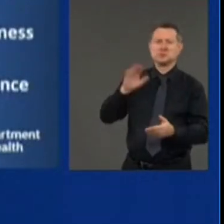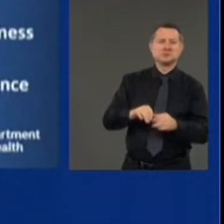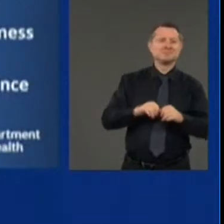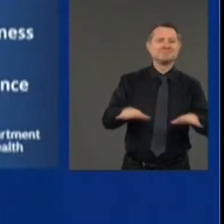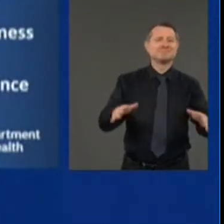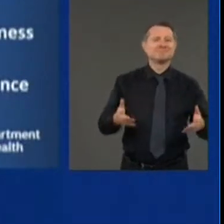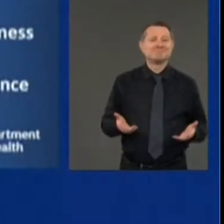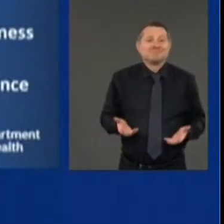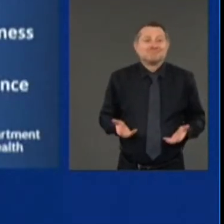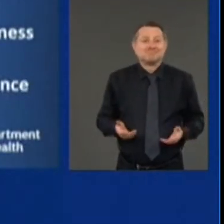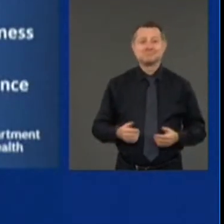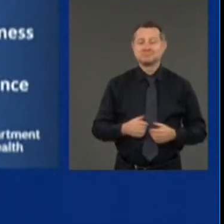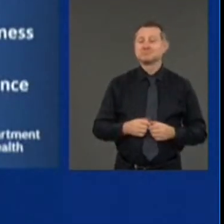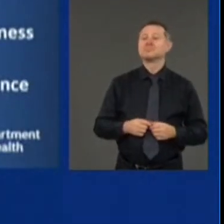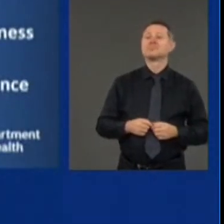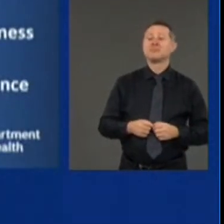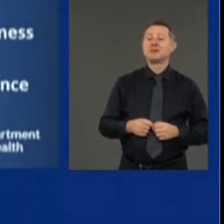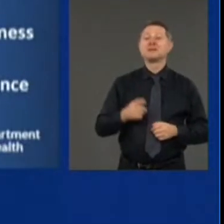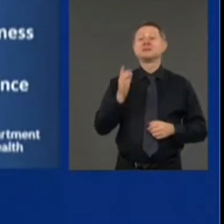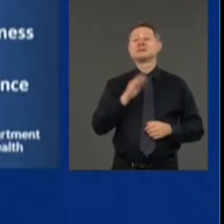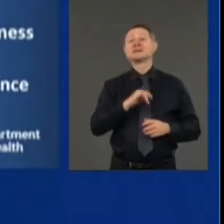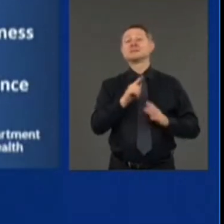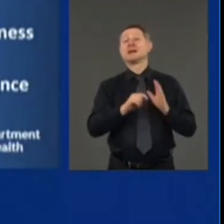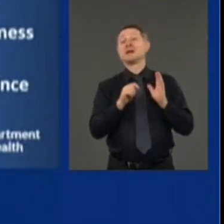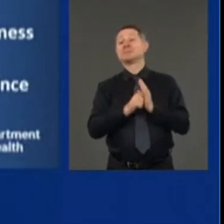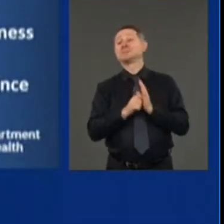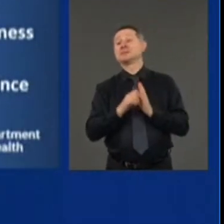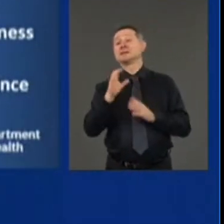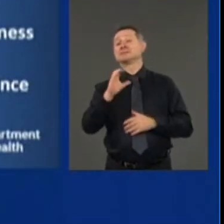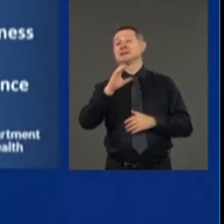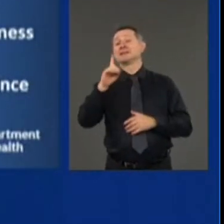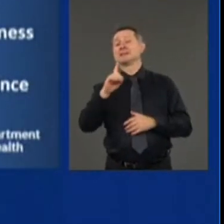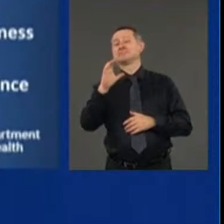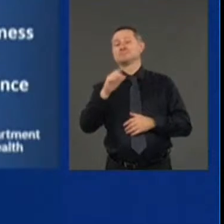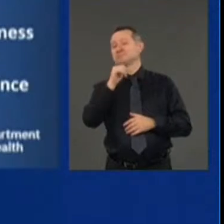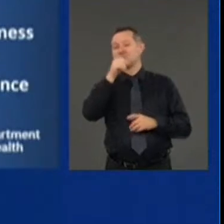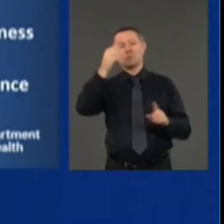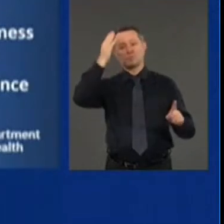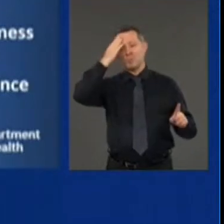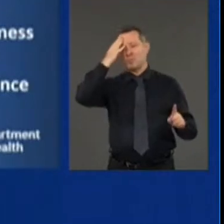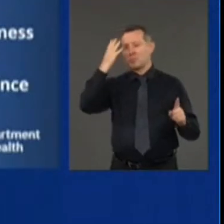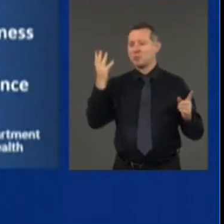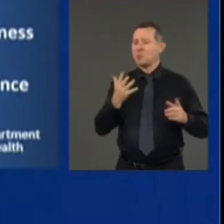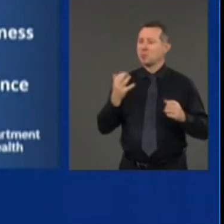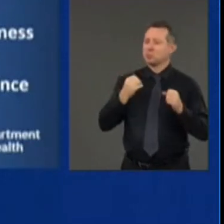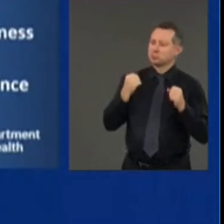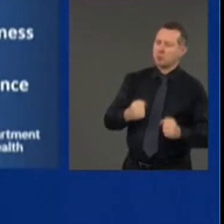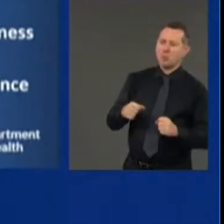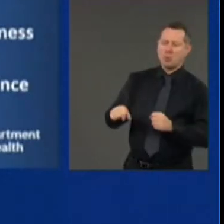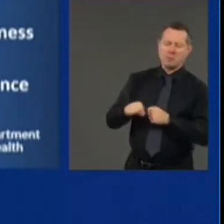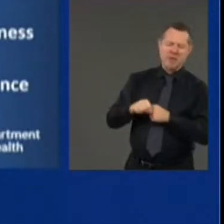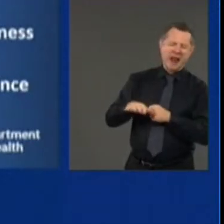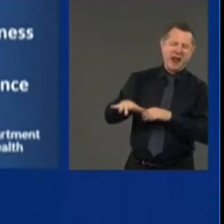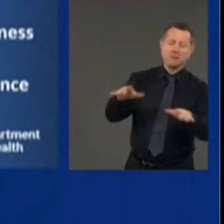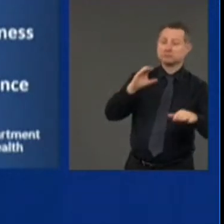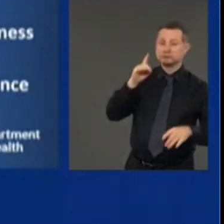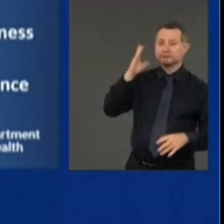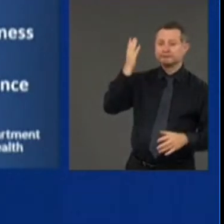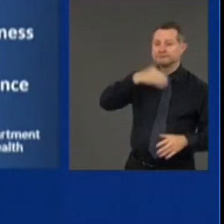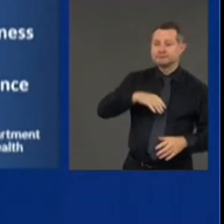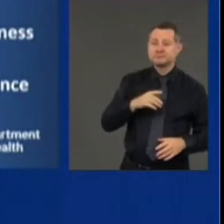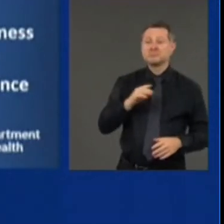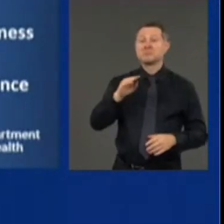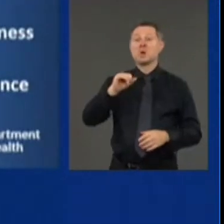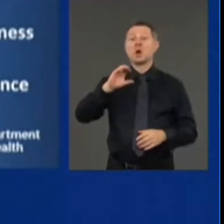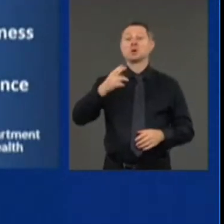transmit the disease was just not fully known in March. And on March 16th, a CDC memo said that